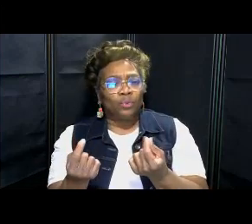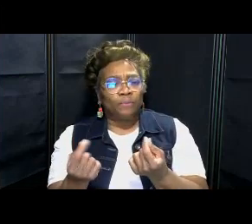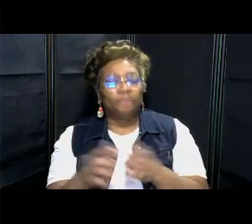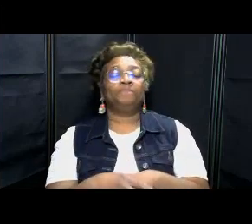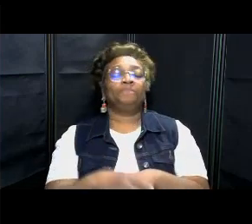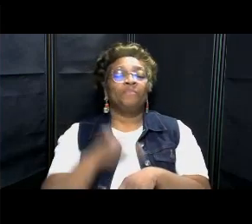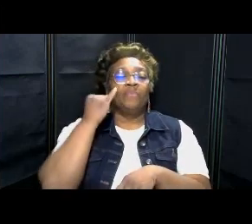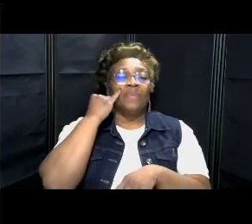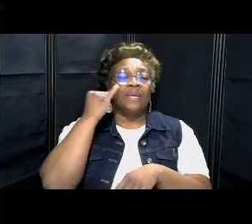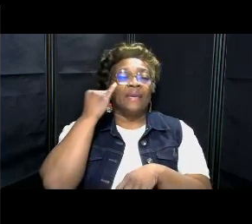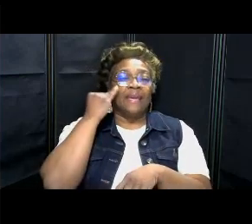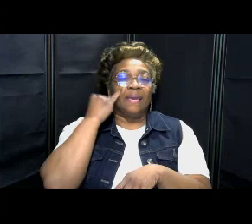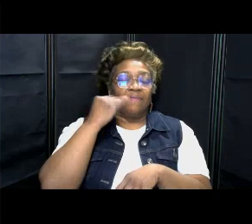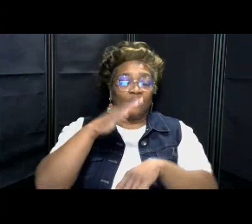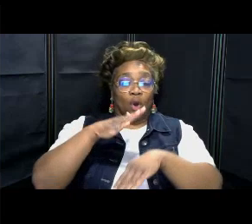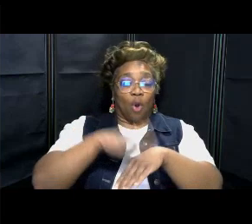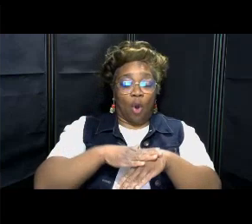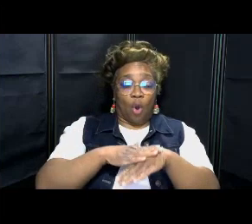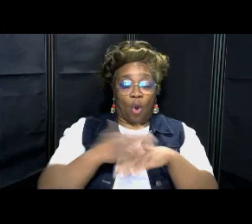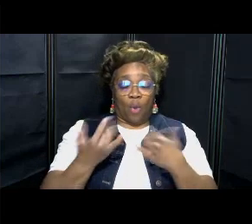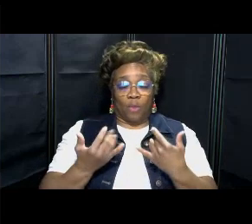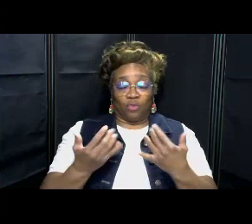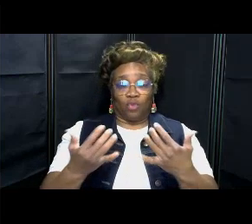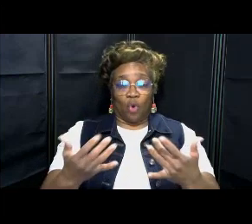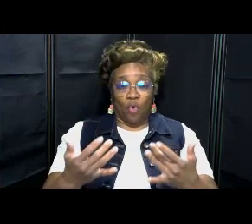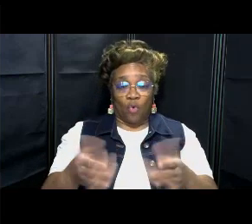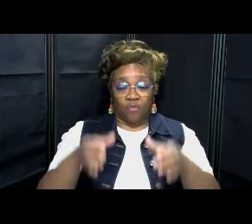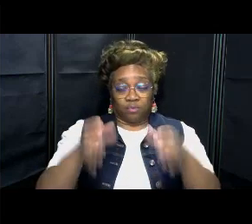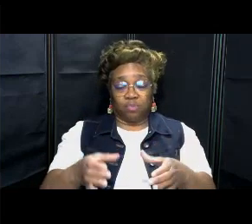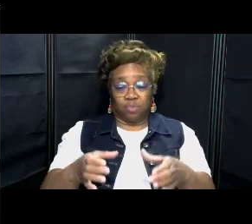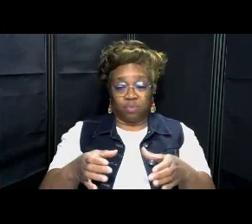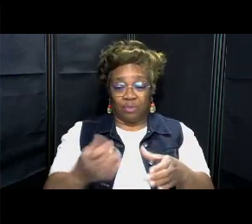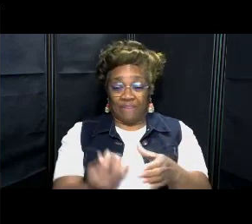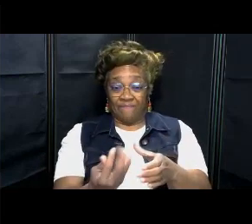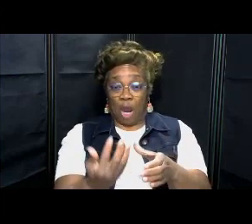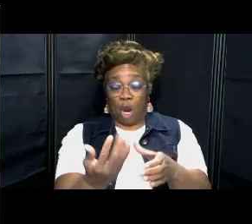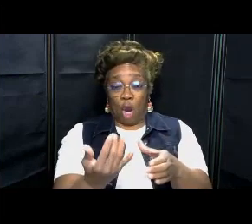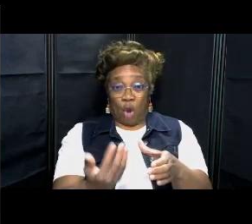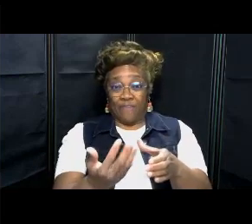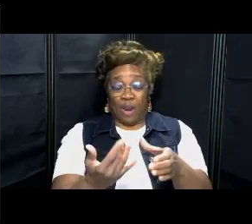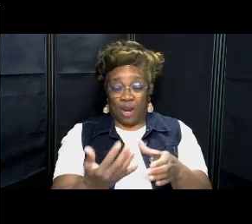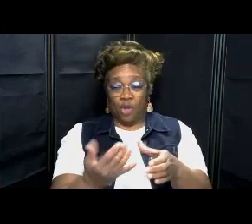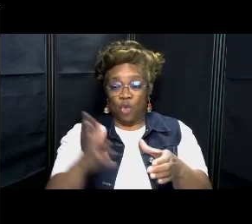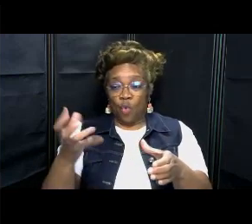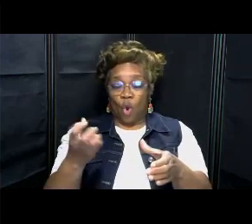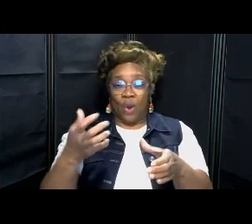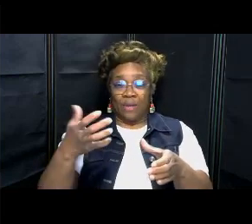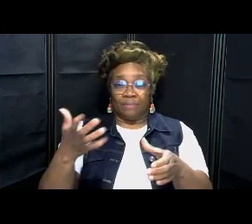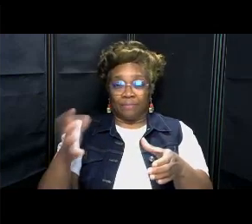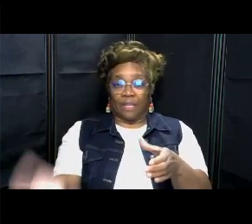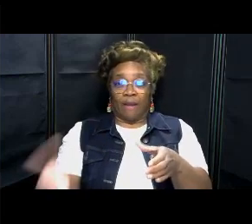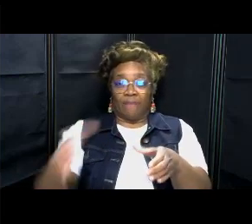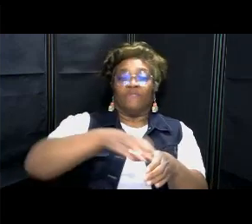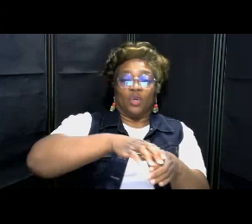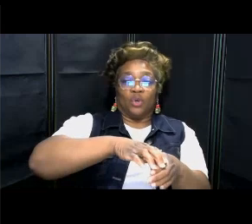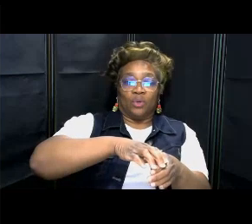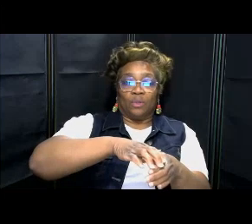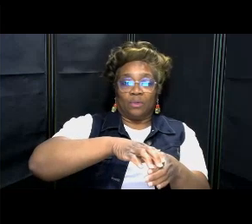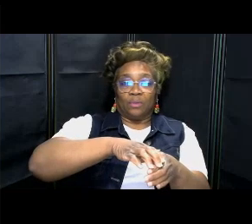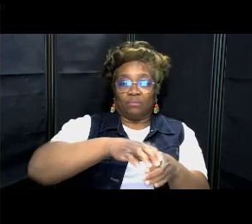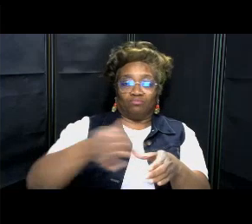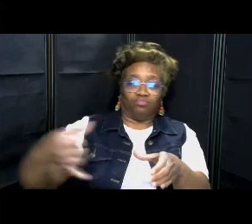stove, you're going to slide the lid across. You don't want to just come in because that heat can bag you up. You want to slide in and you're going to cover